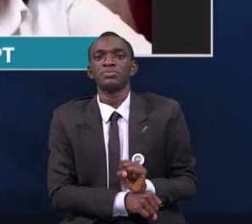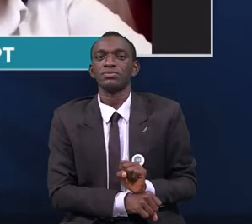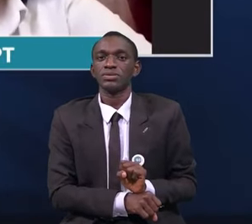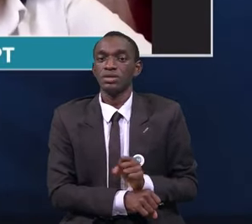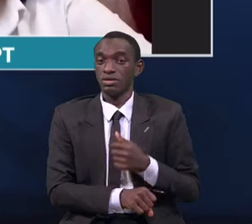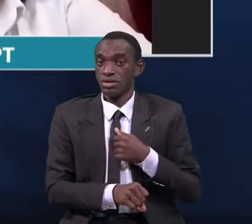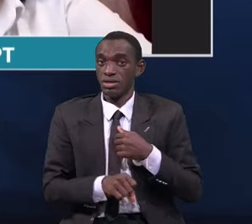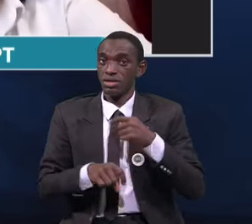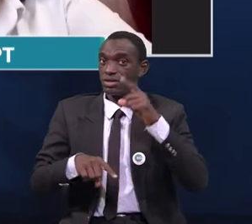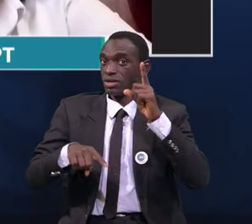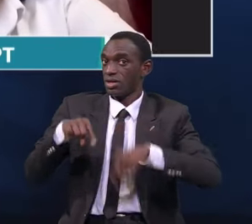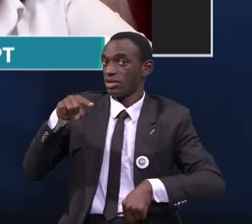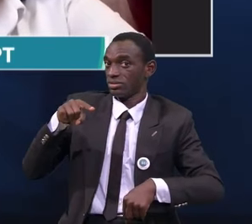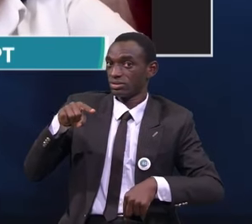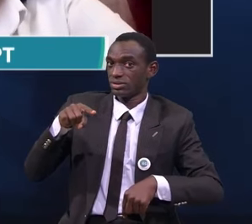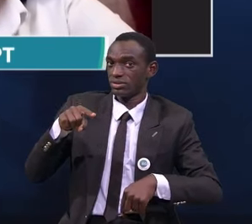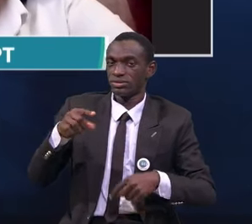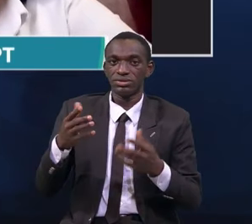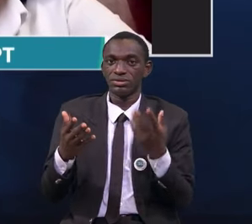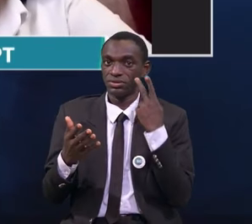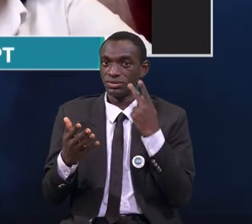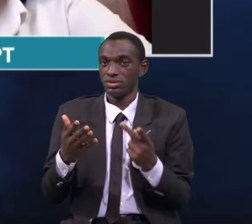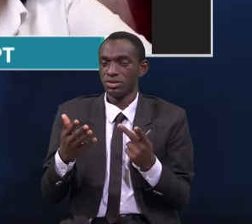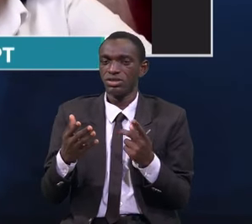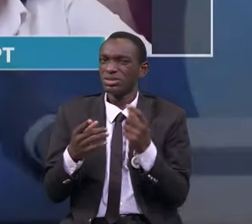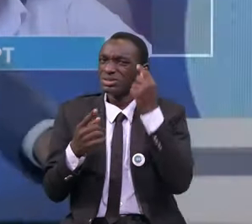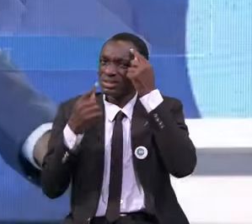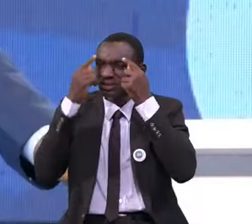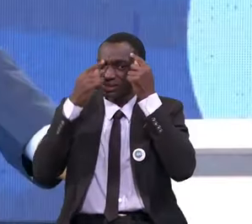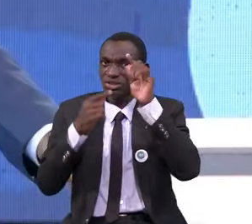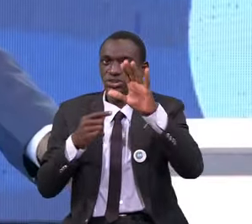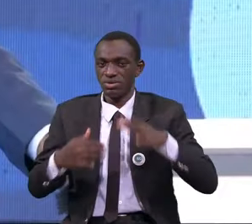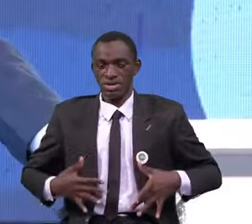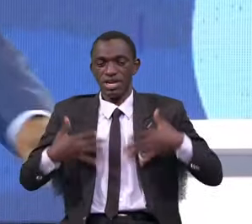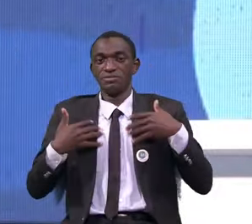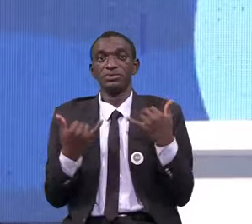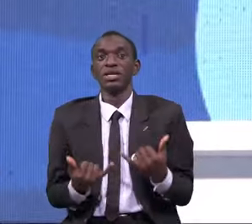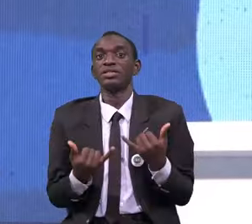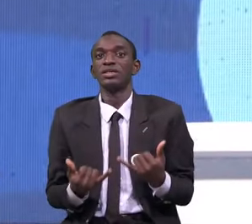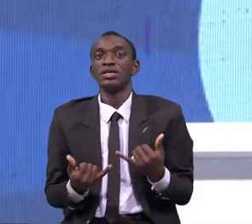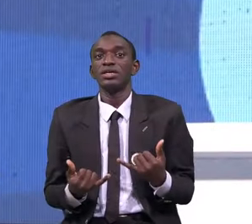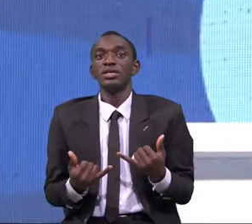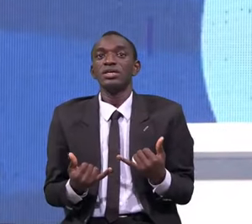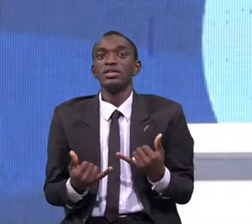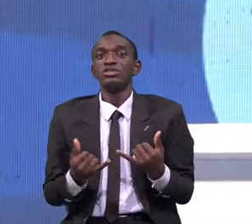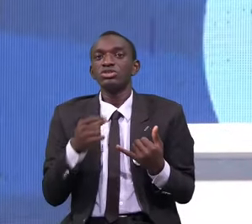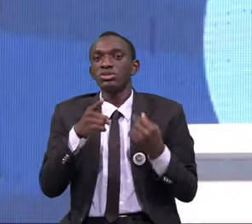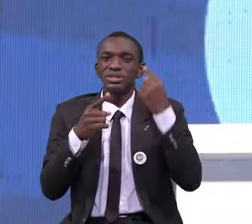I cannot. Think about your life tonight and think